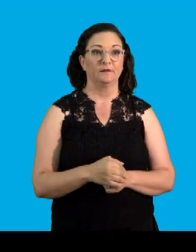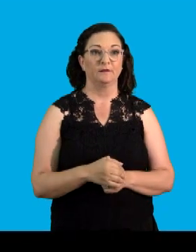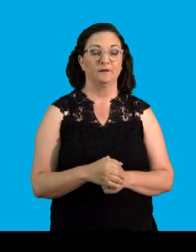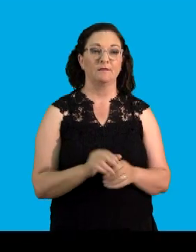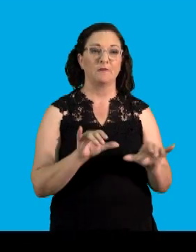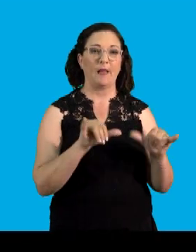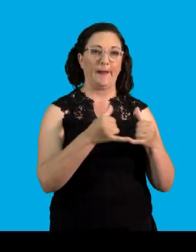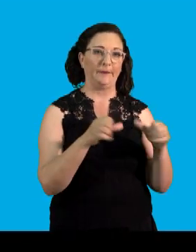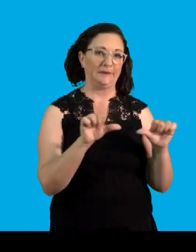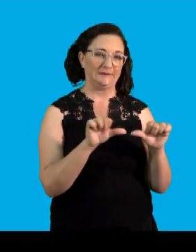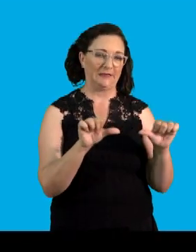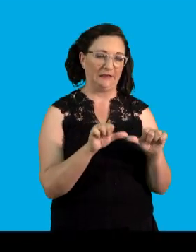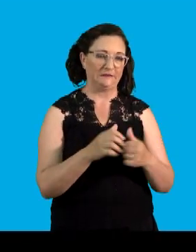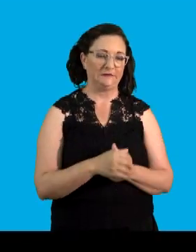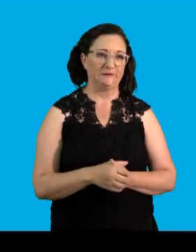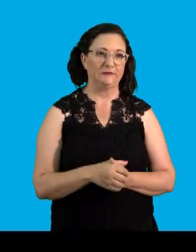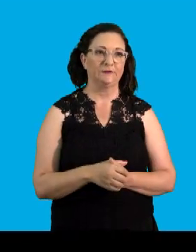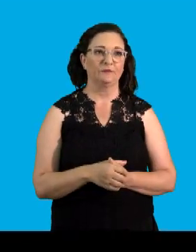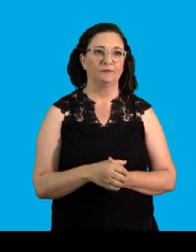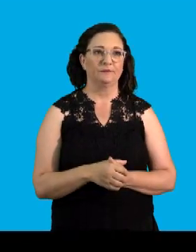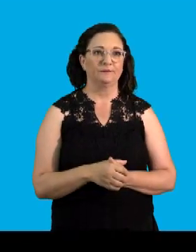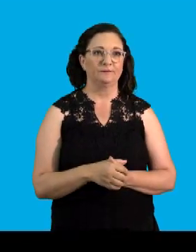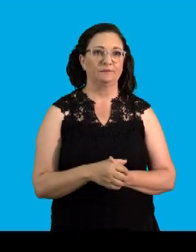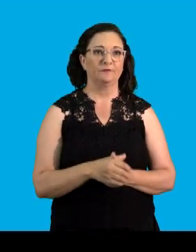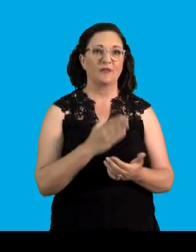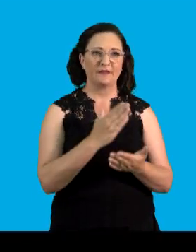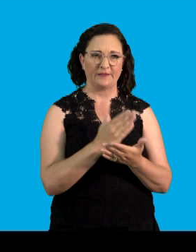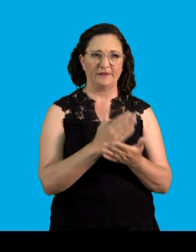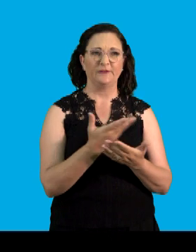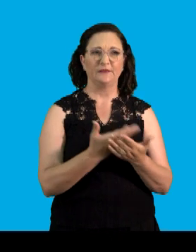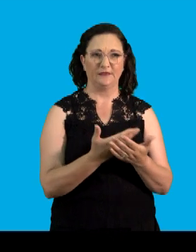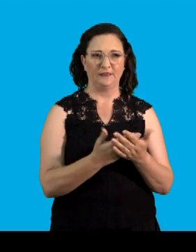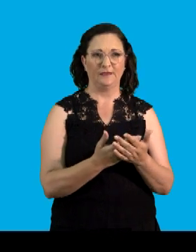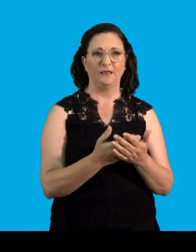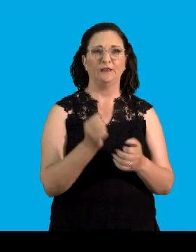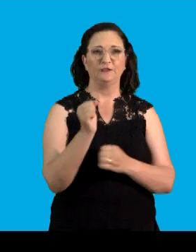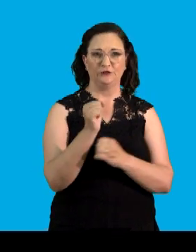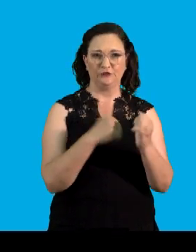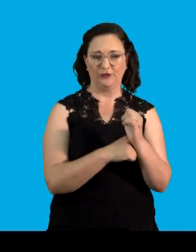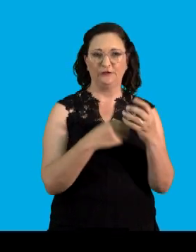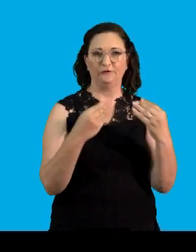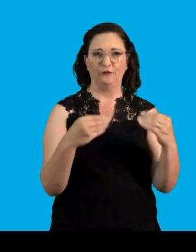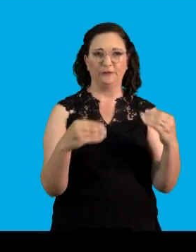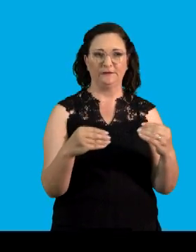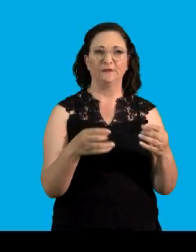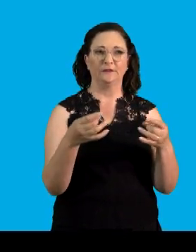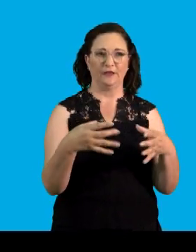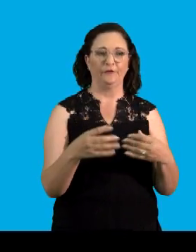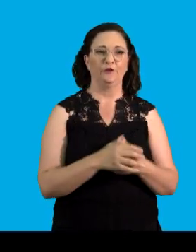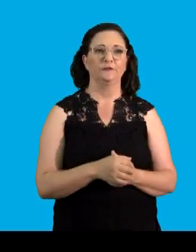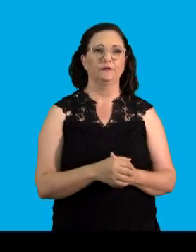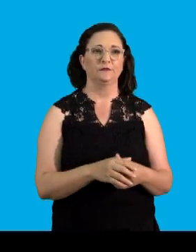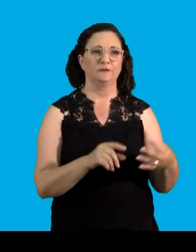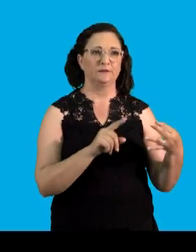The size of the company. That is the first factor that influences the organizational structure of a